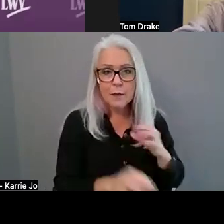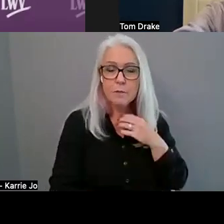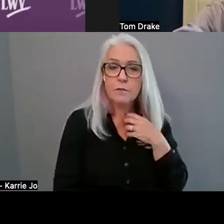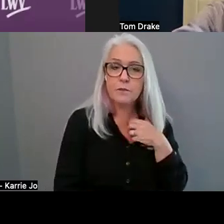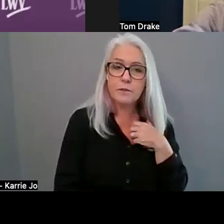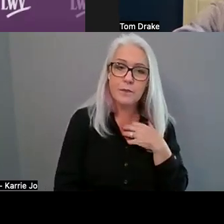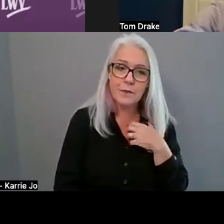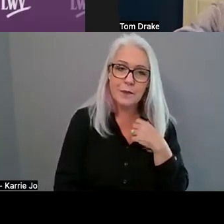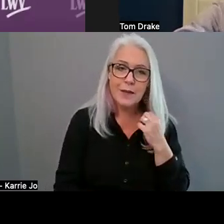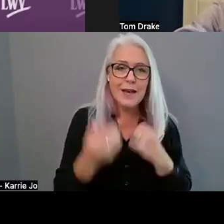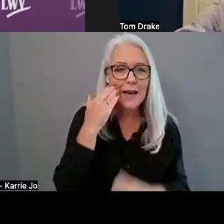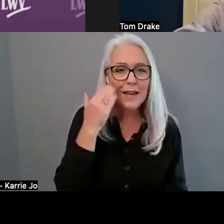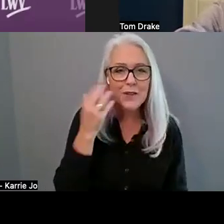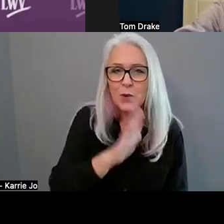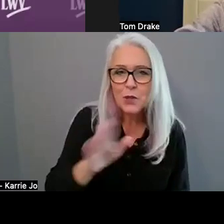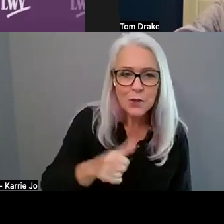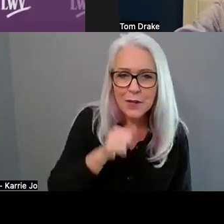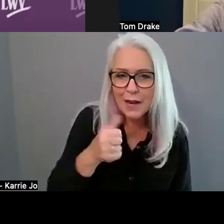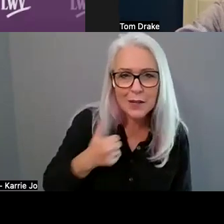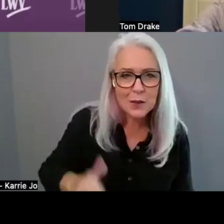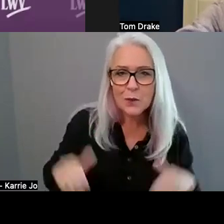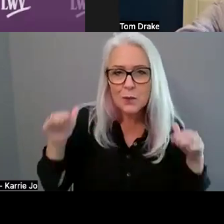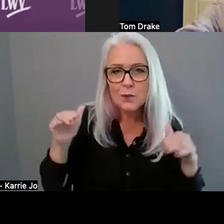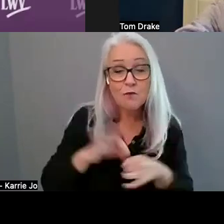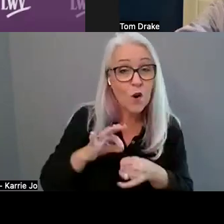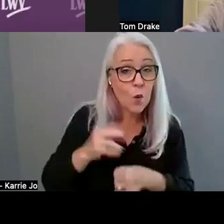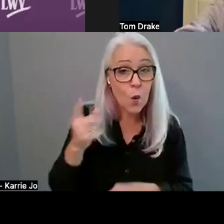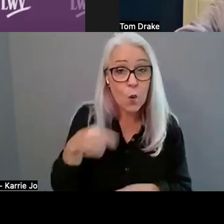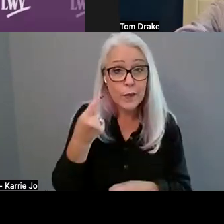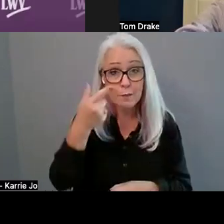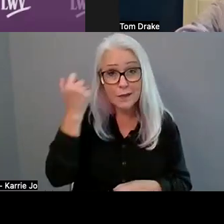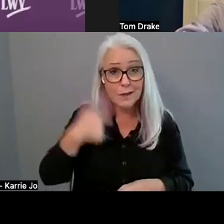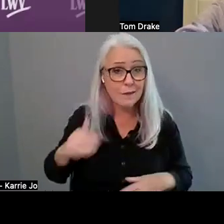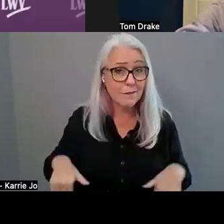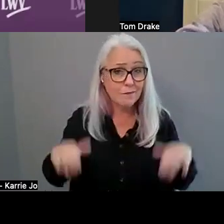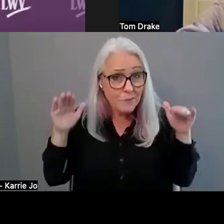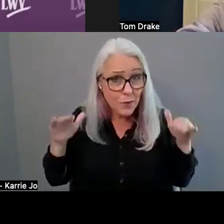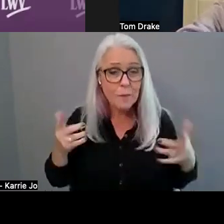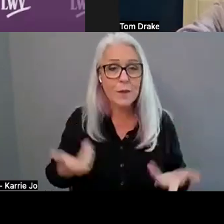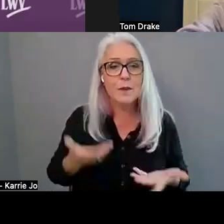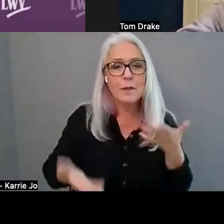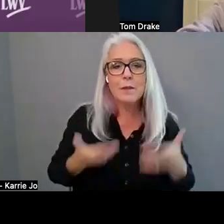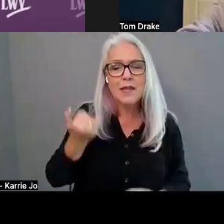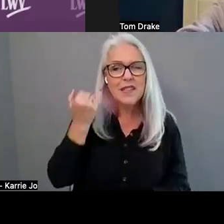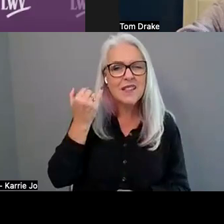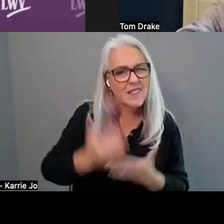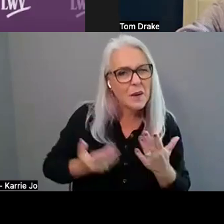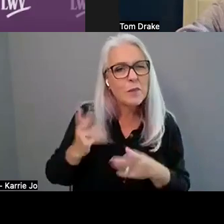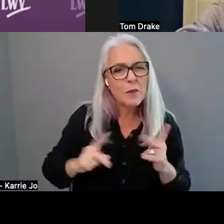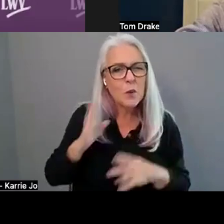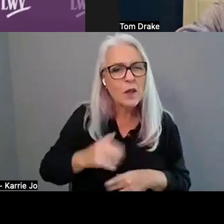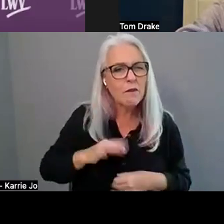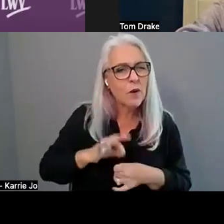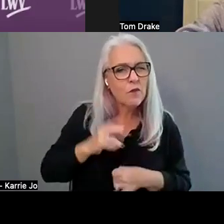know that you're not going to vote for me just because I grew up in this village, and maybe some of you will who have known me for that long. But you know, and I